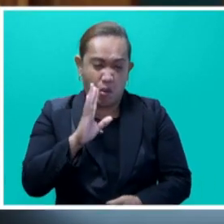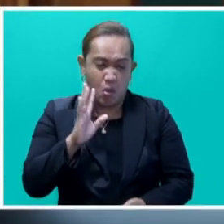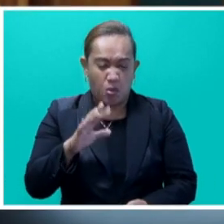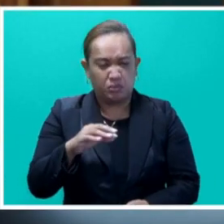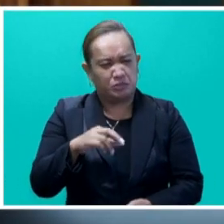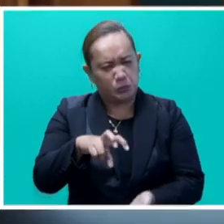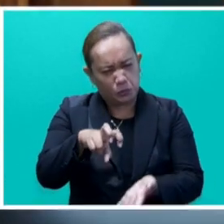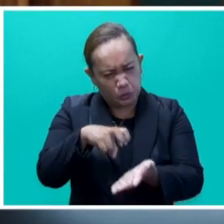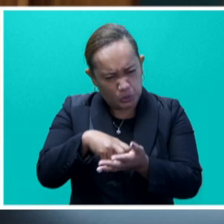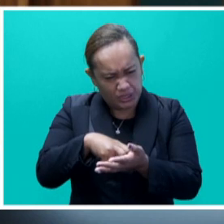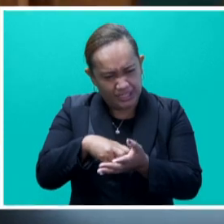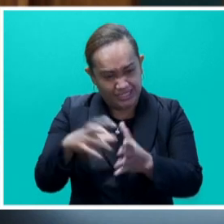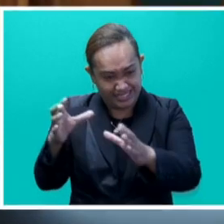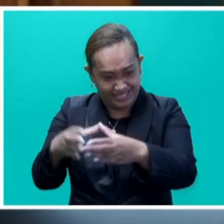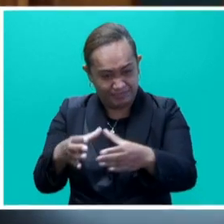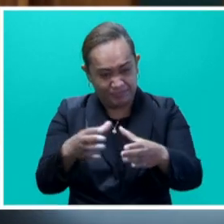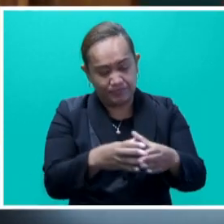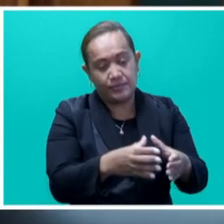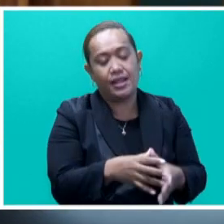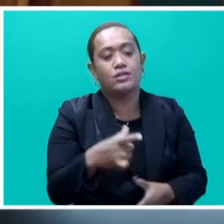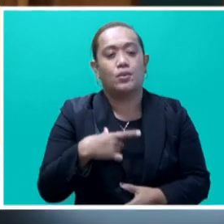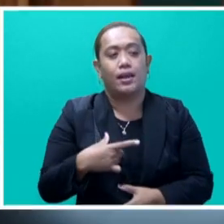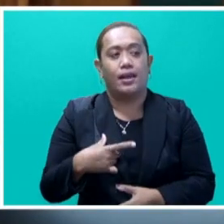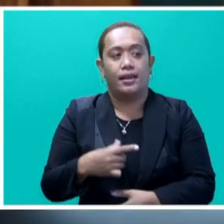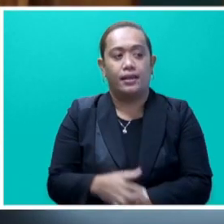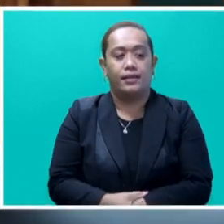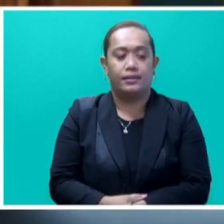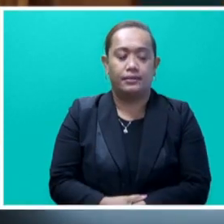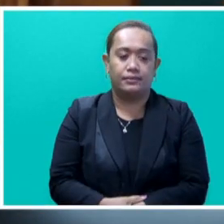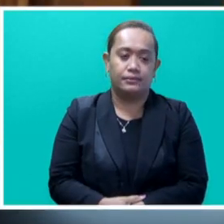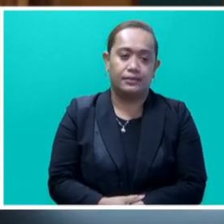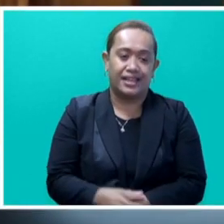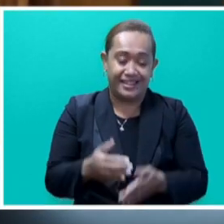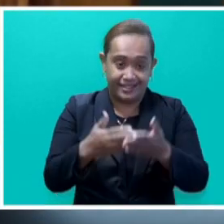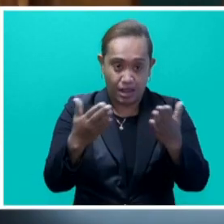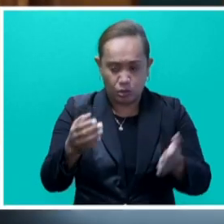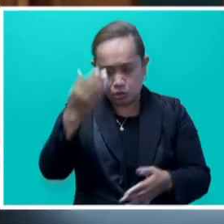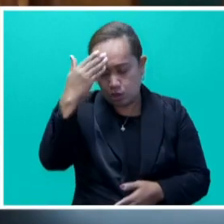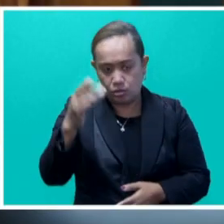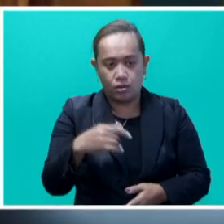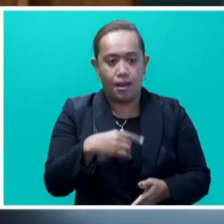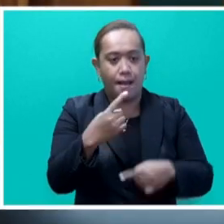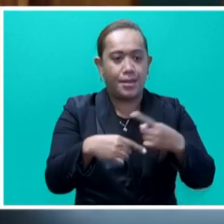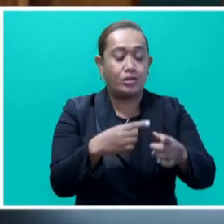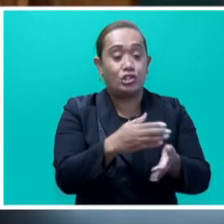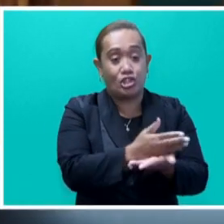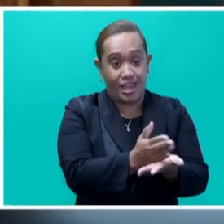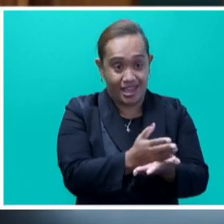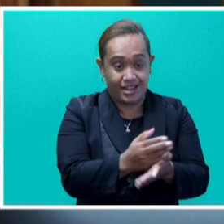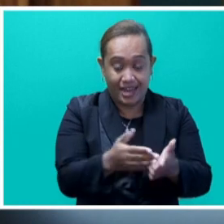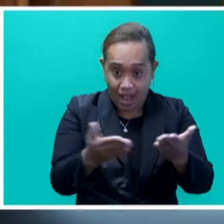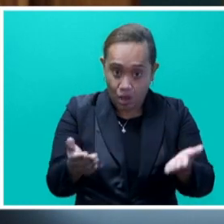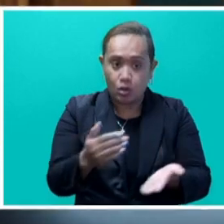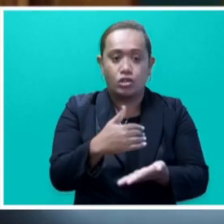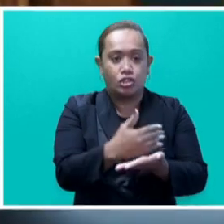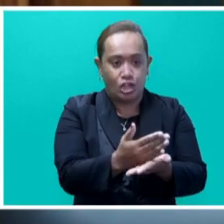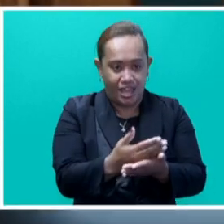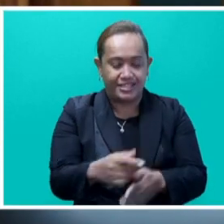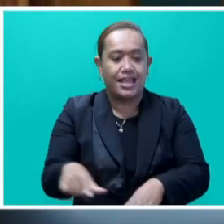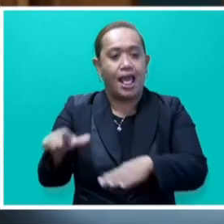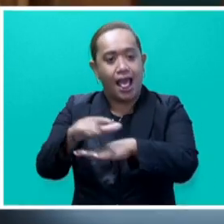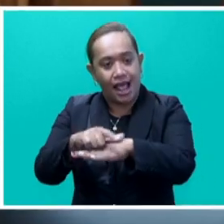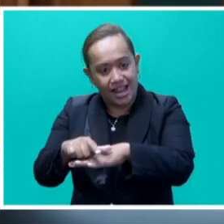shares are B and C class, redeemable preference shares which has no dividend rights. The landowners have Class A